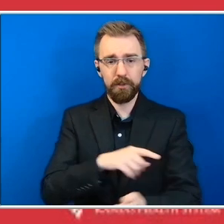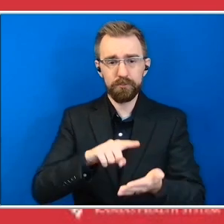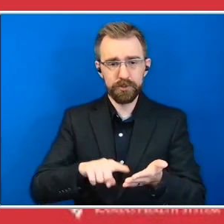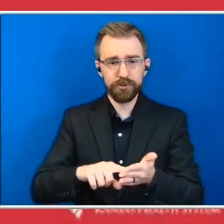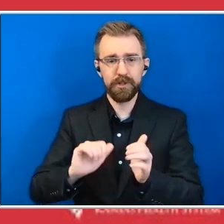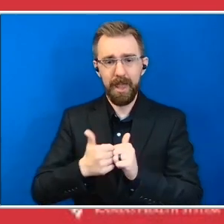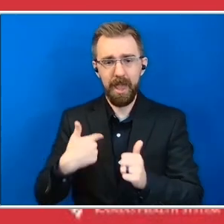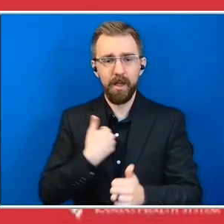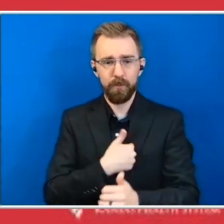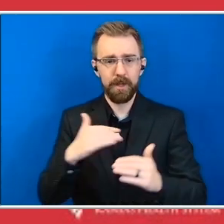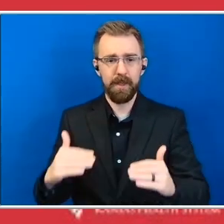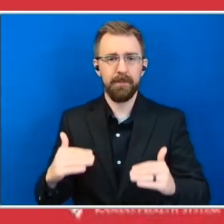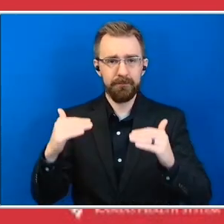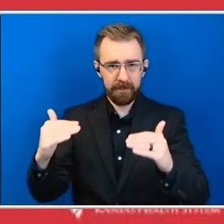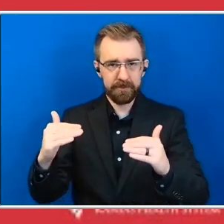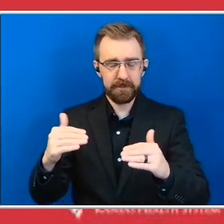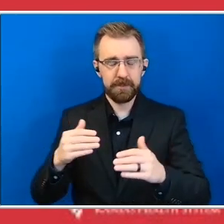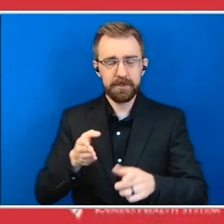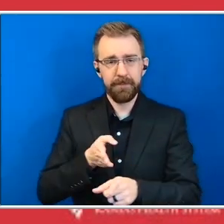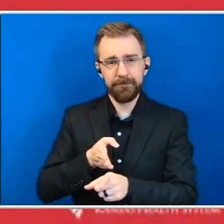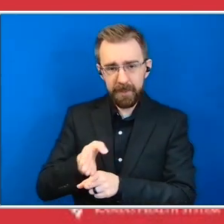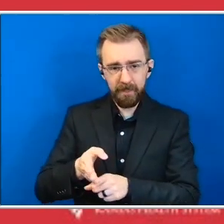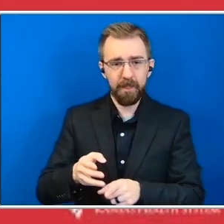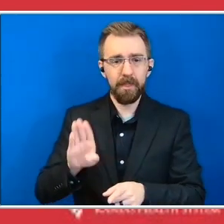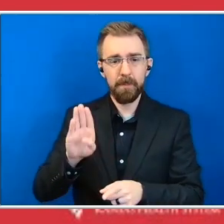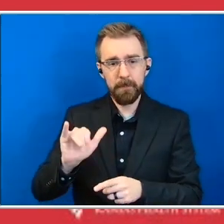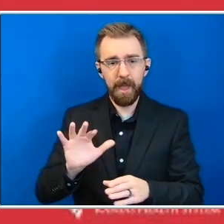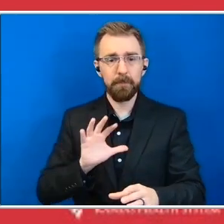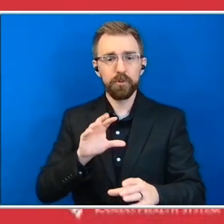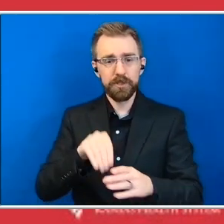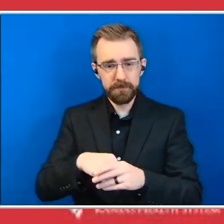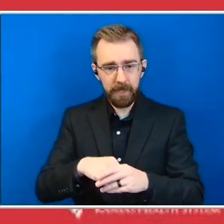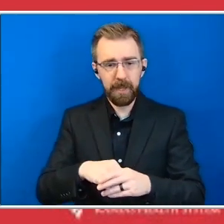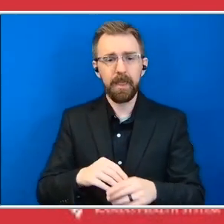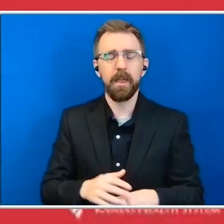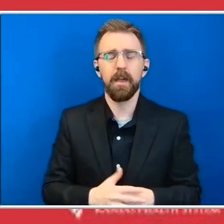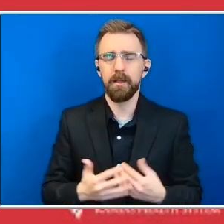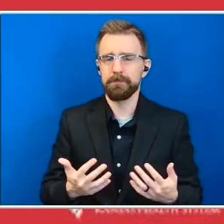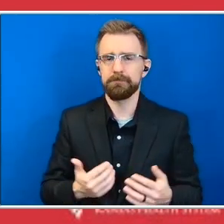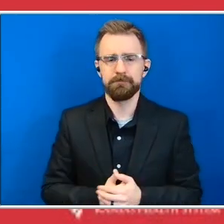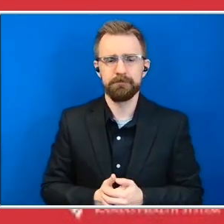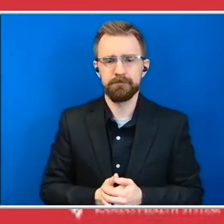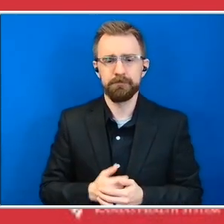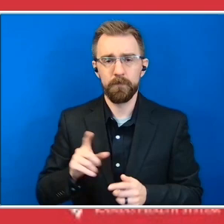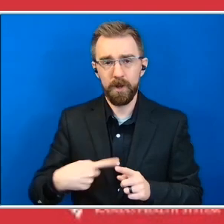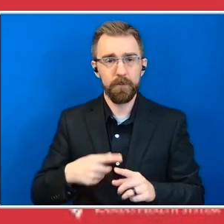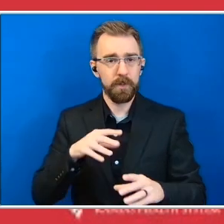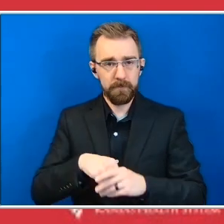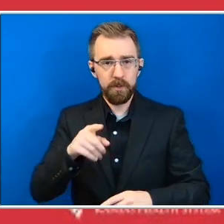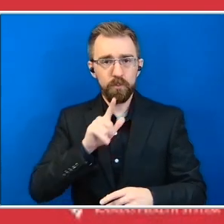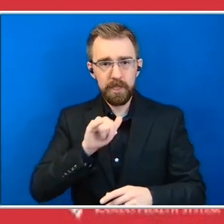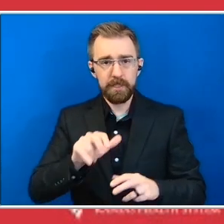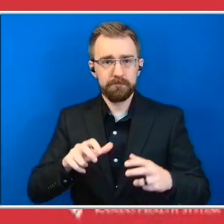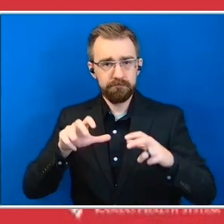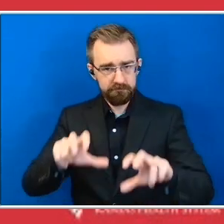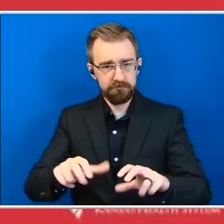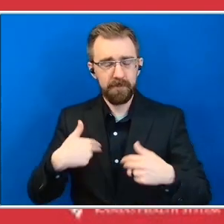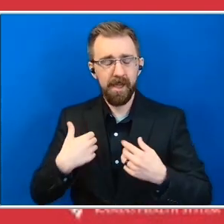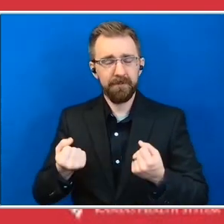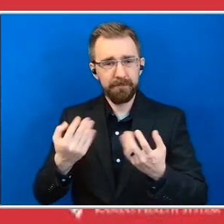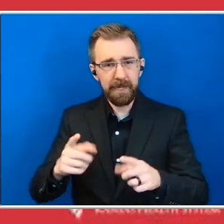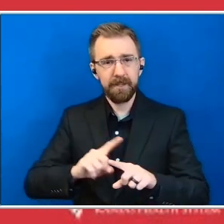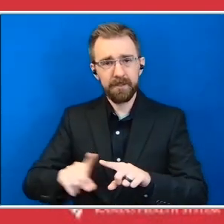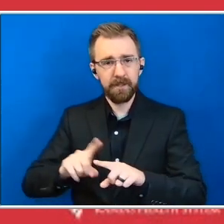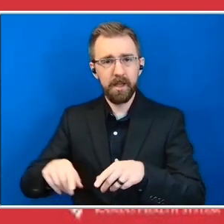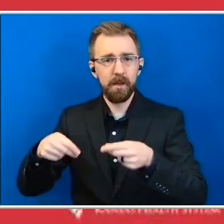advance the field. And by participating, you are really contributing to it. And we have so many different opportunities here